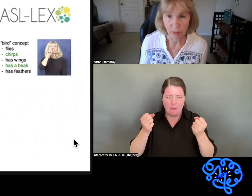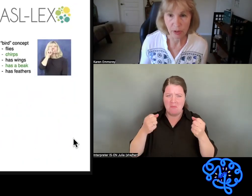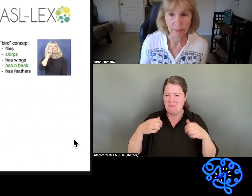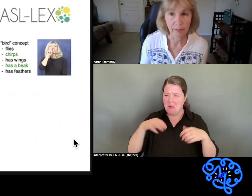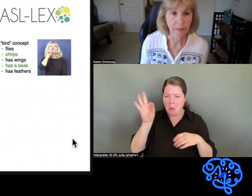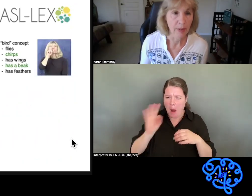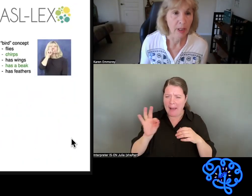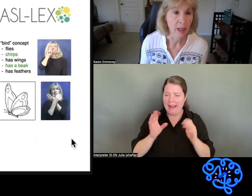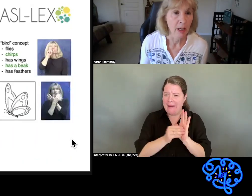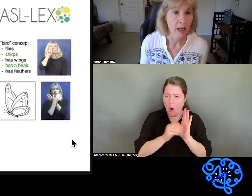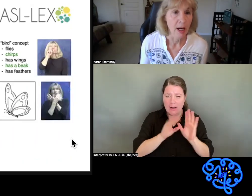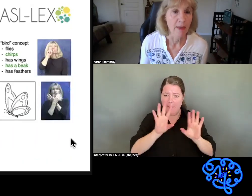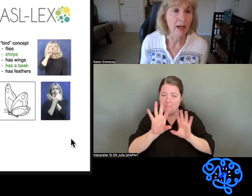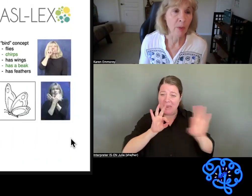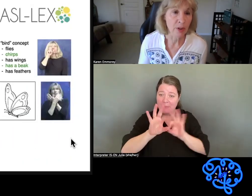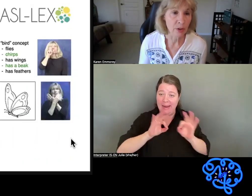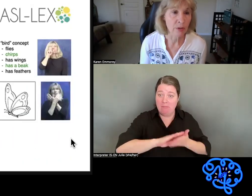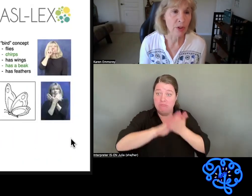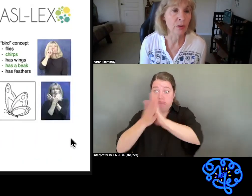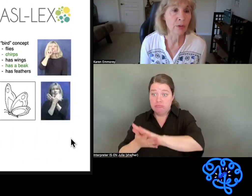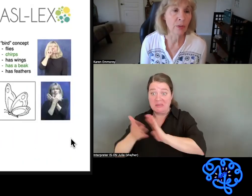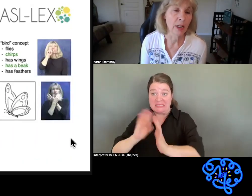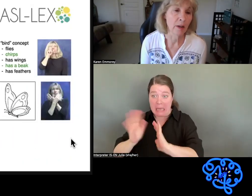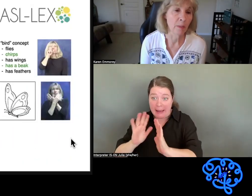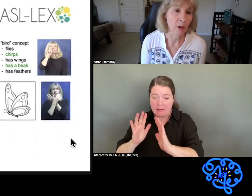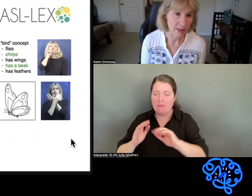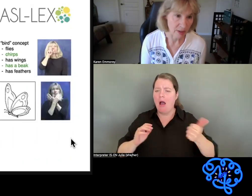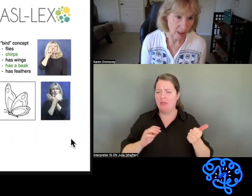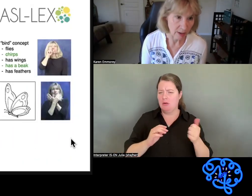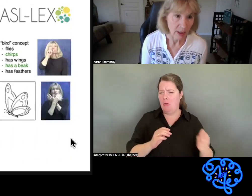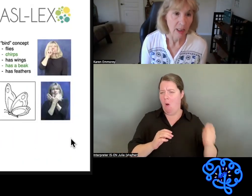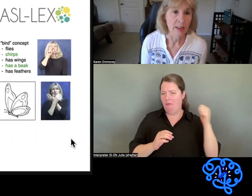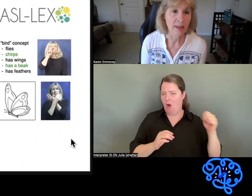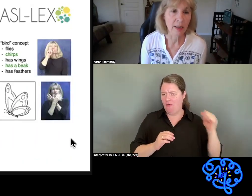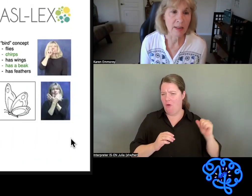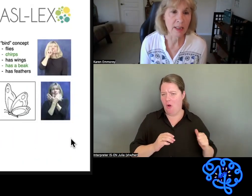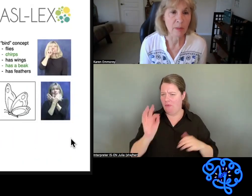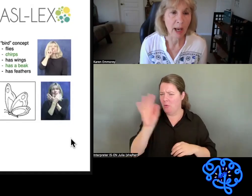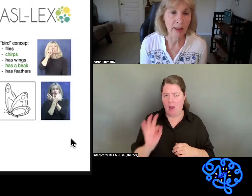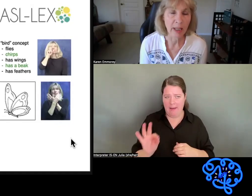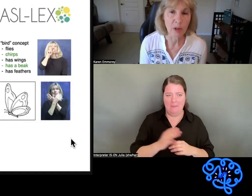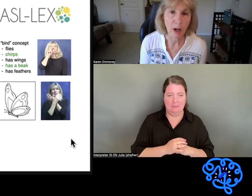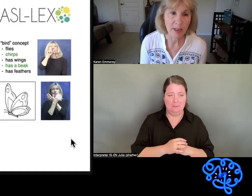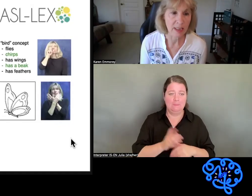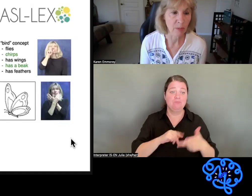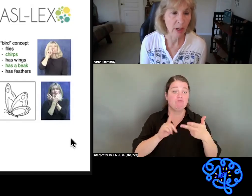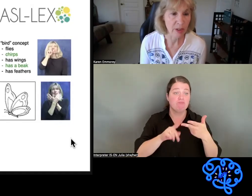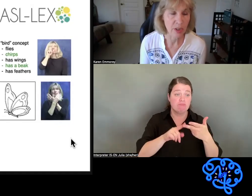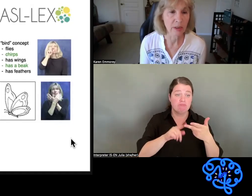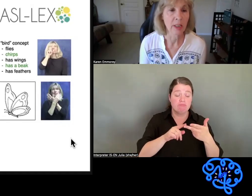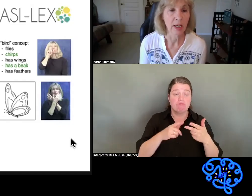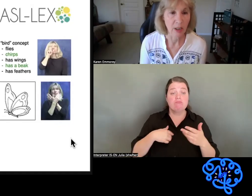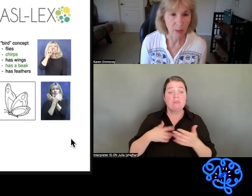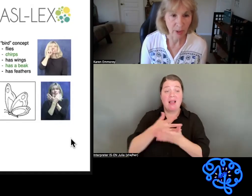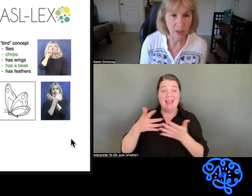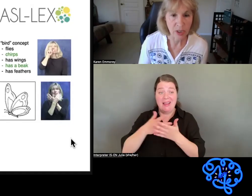others don't? And then I want to turn to processing. Does iconicity impact language processing,